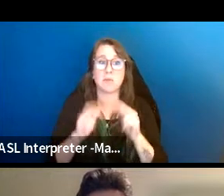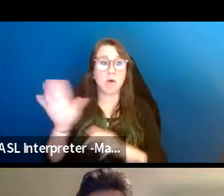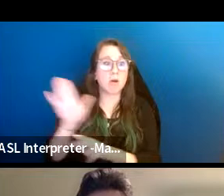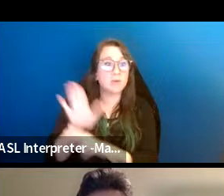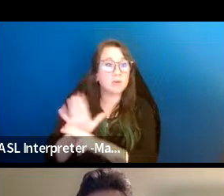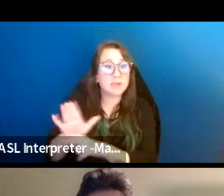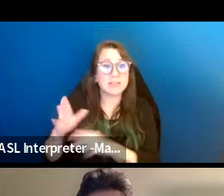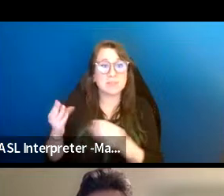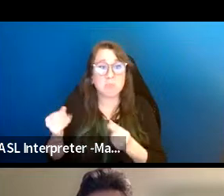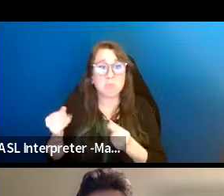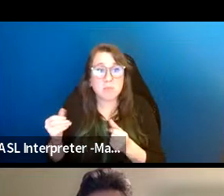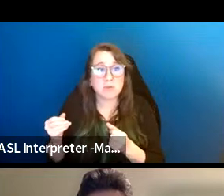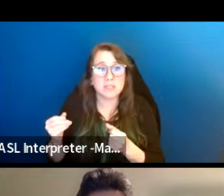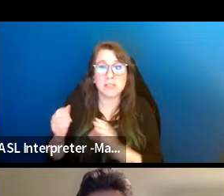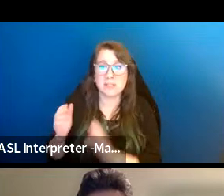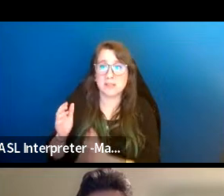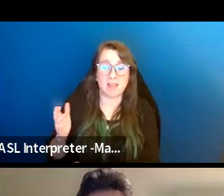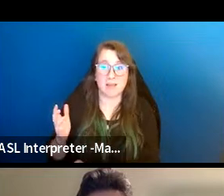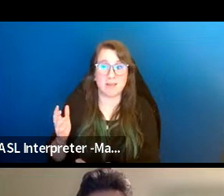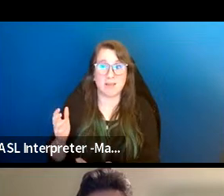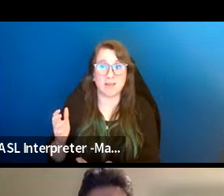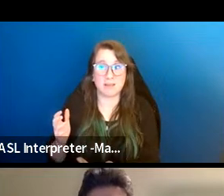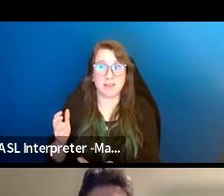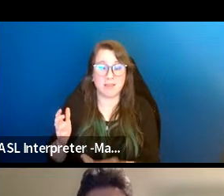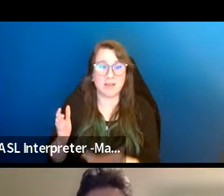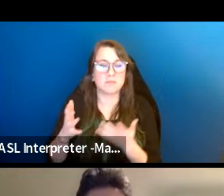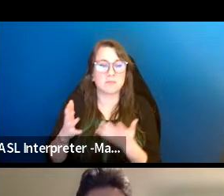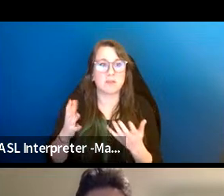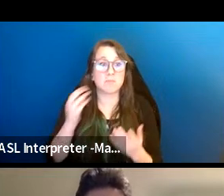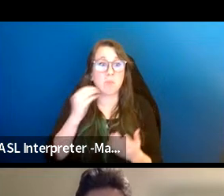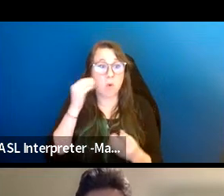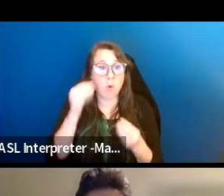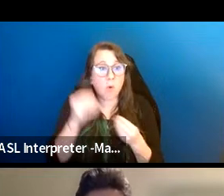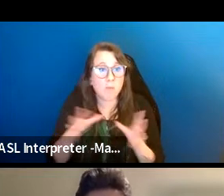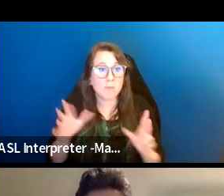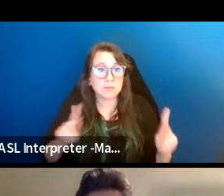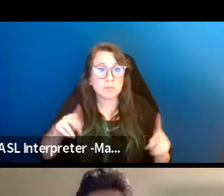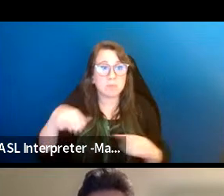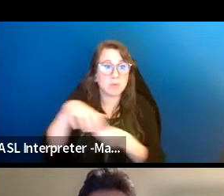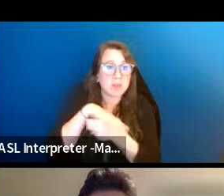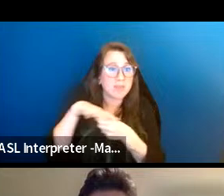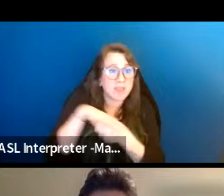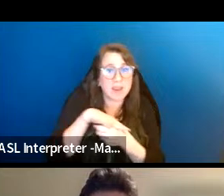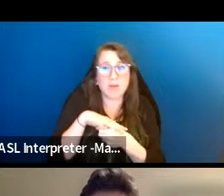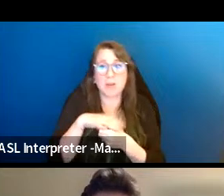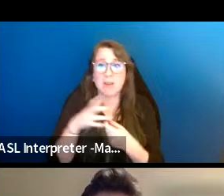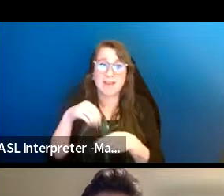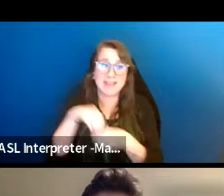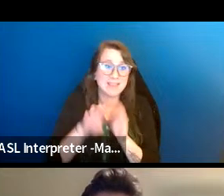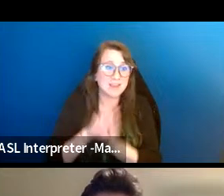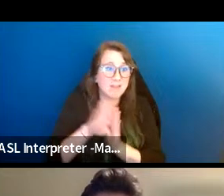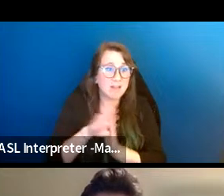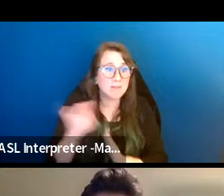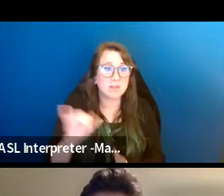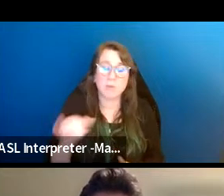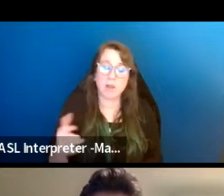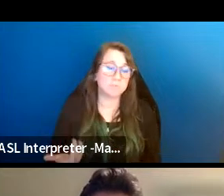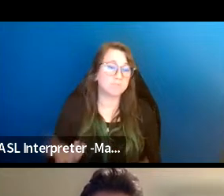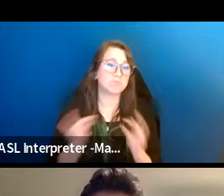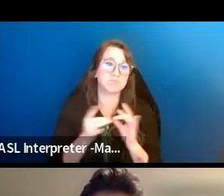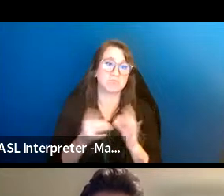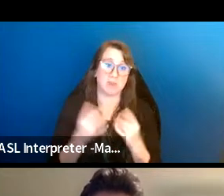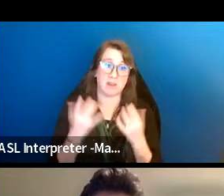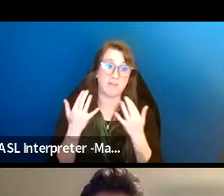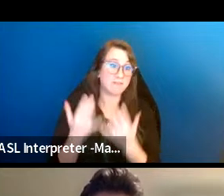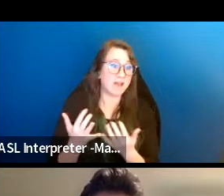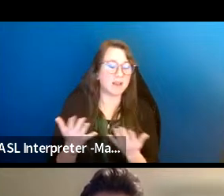property. There's been homeless folks in the development. Like I said, it caught a